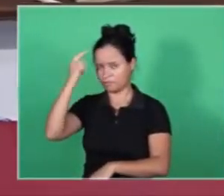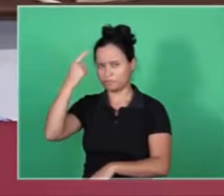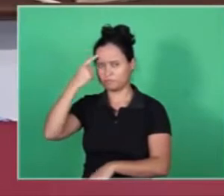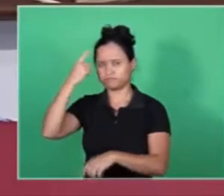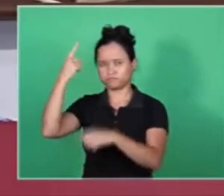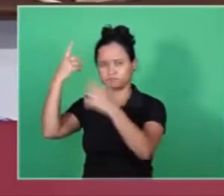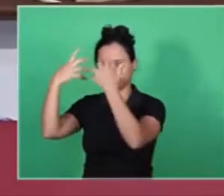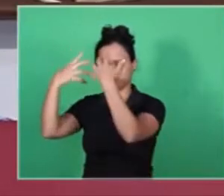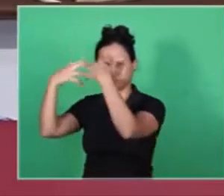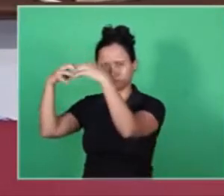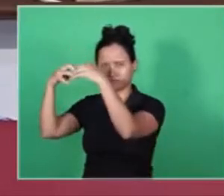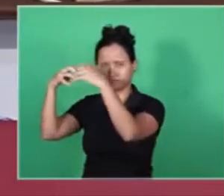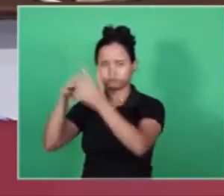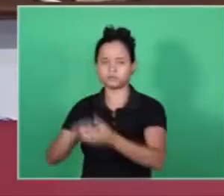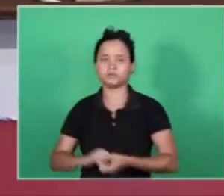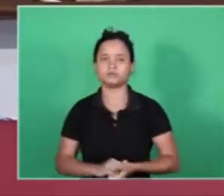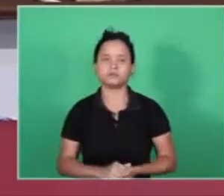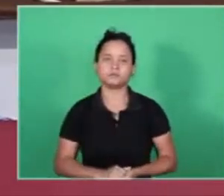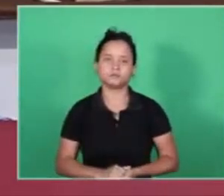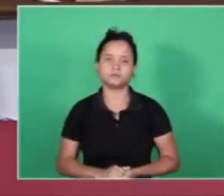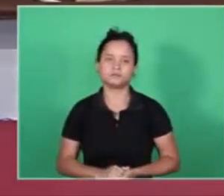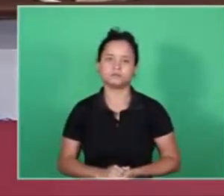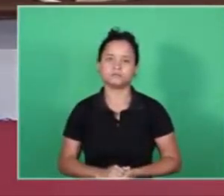and matter,